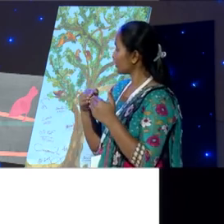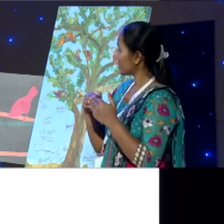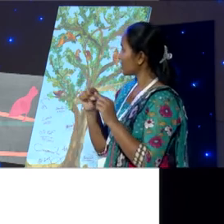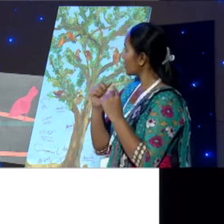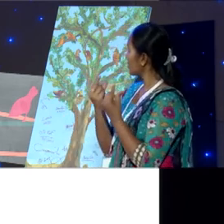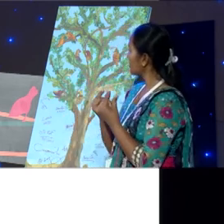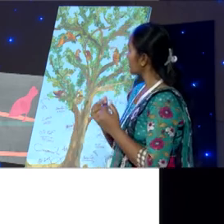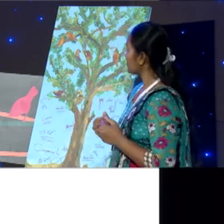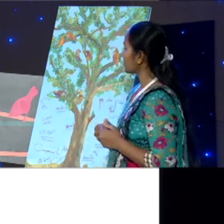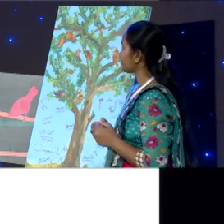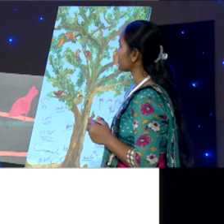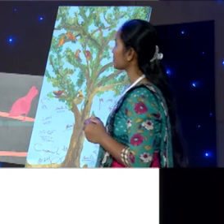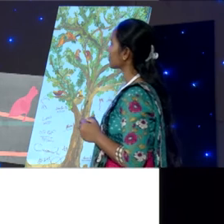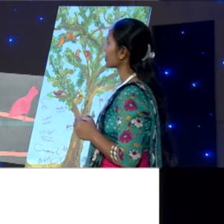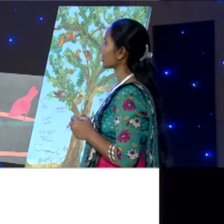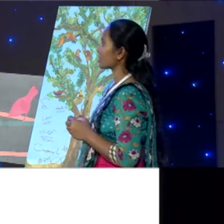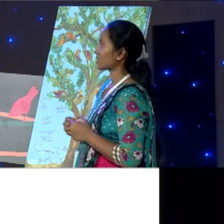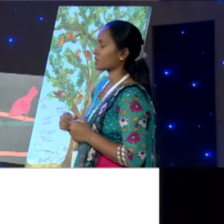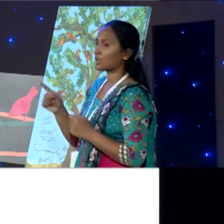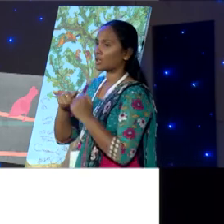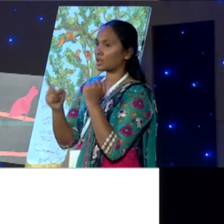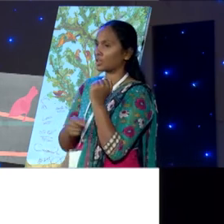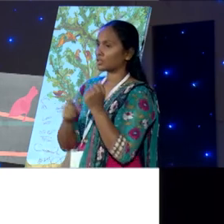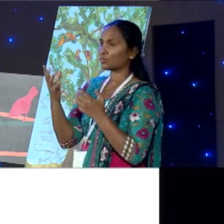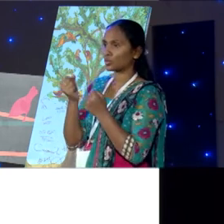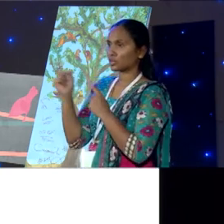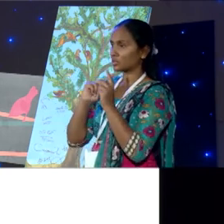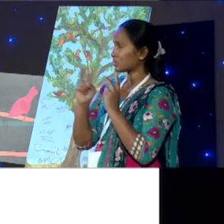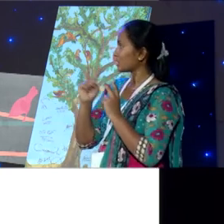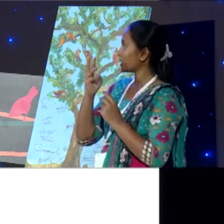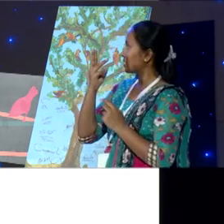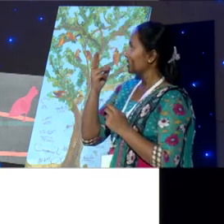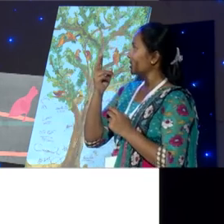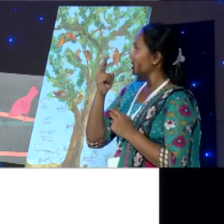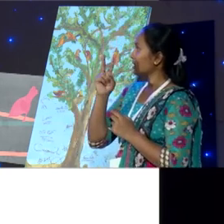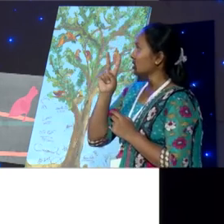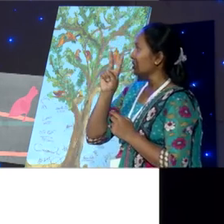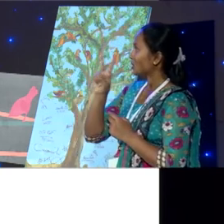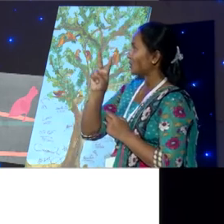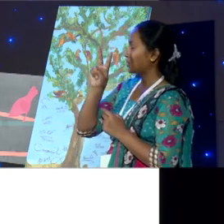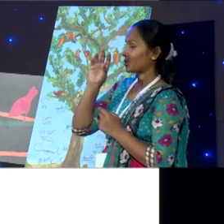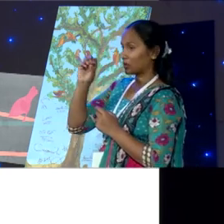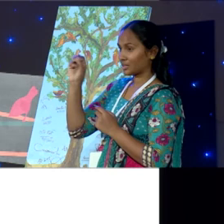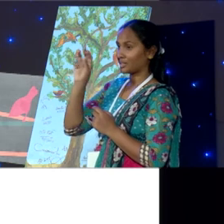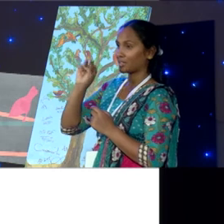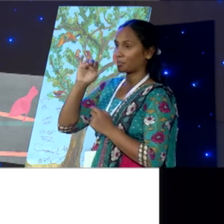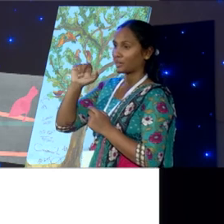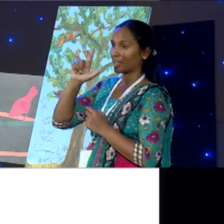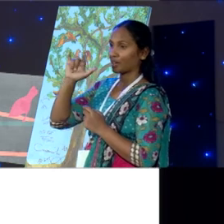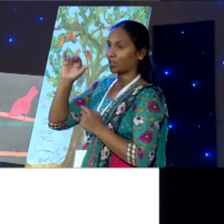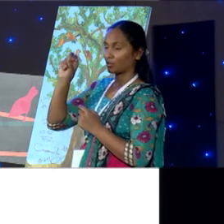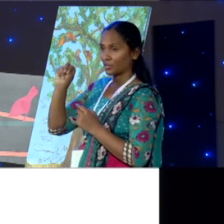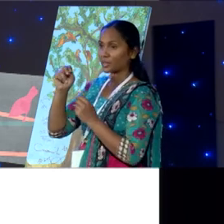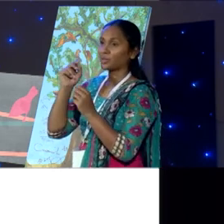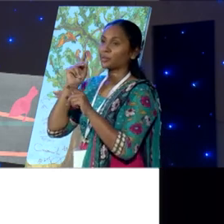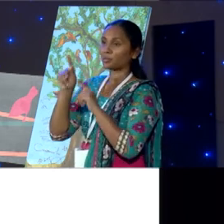I'm trying to say. And that's where my last thought is. I want to impact 200 million lives across the globe at the age